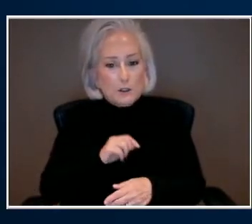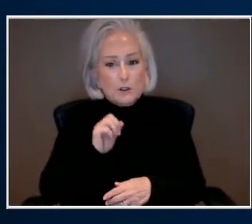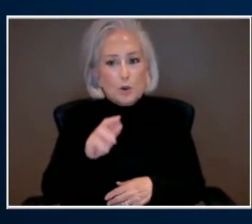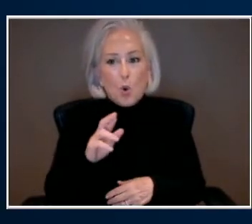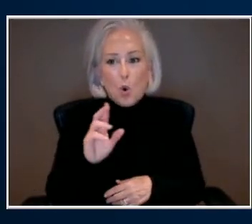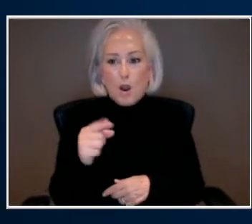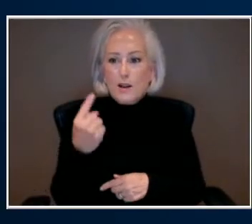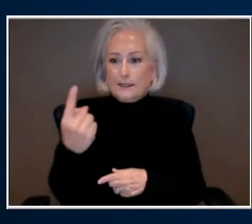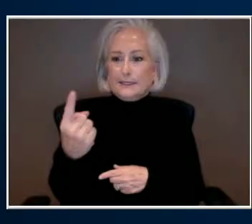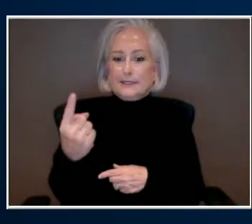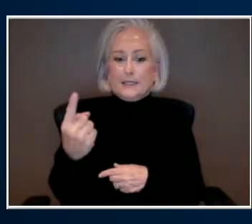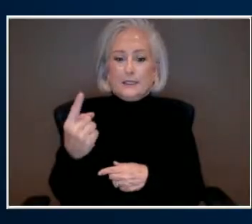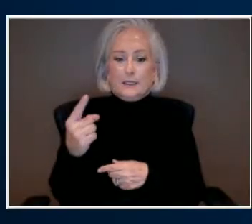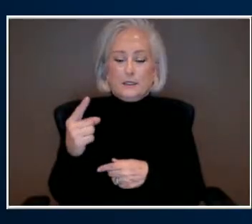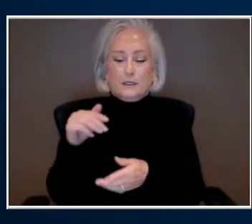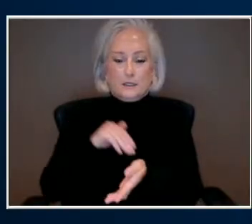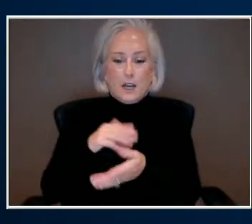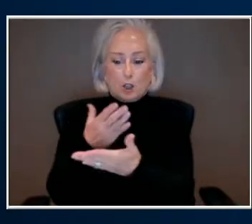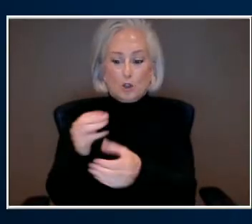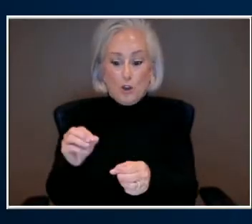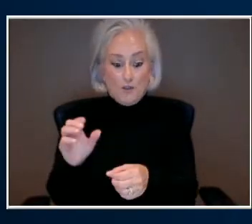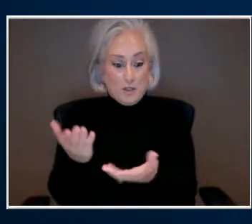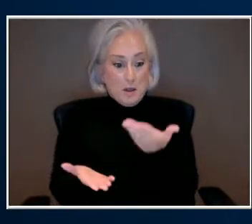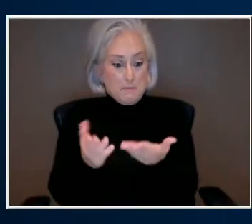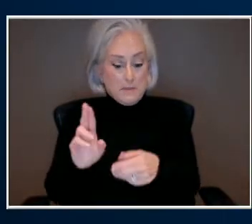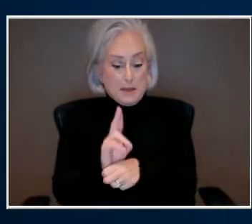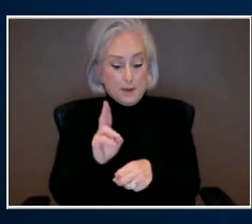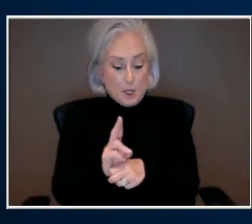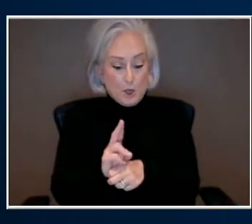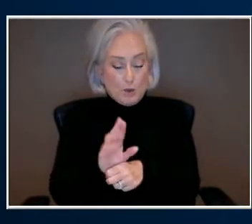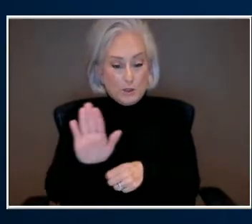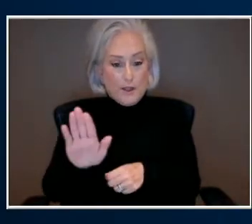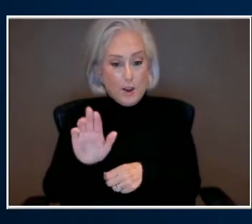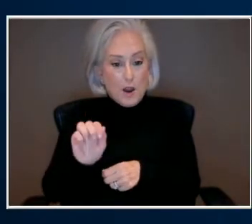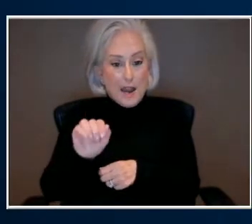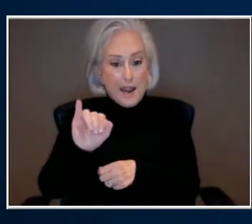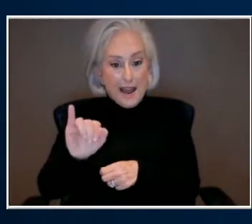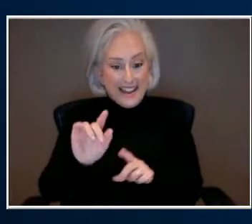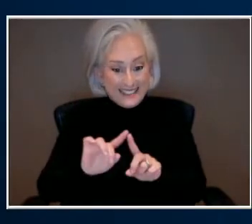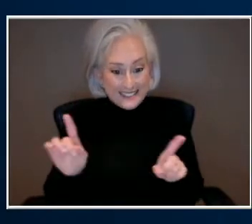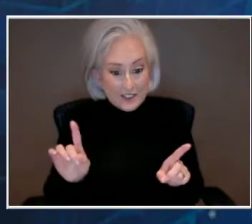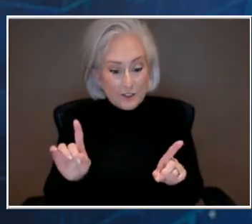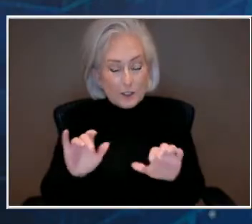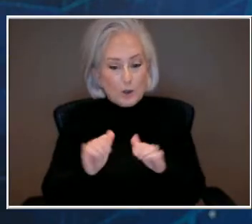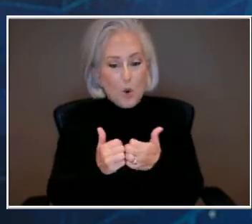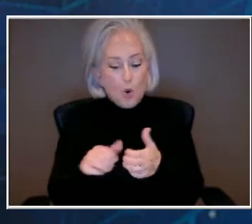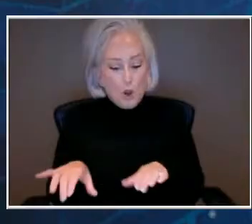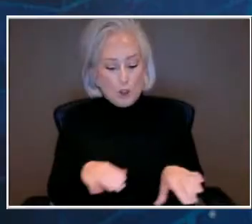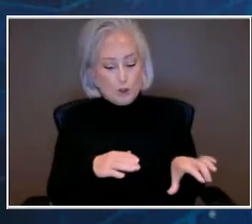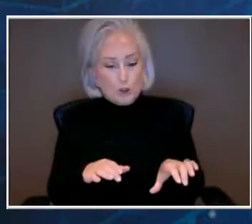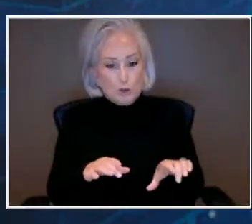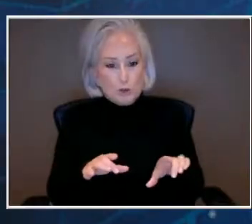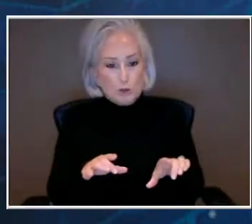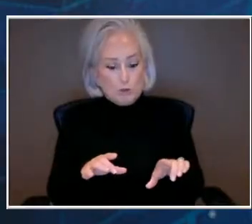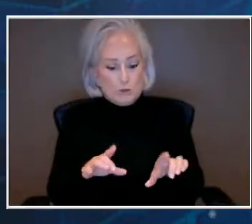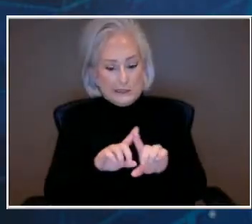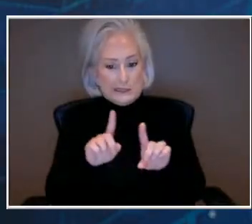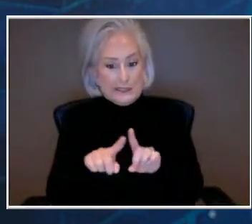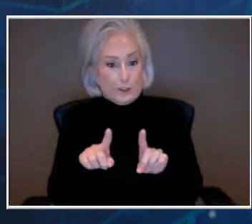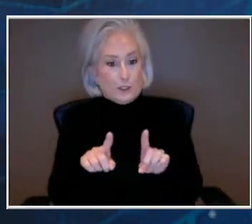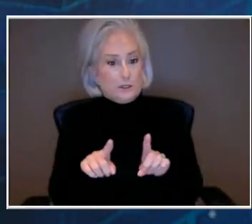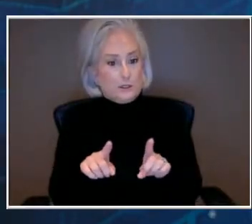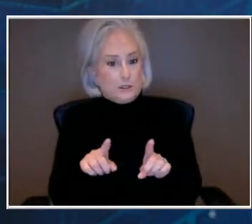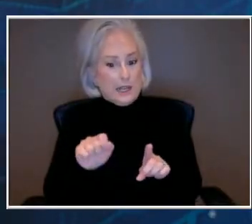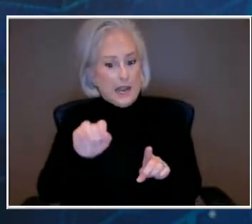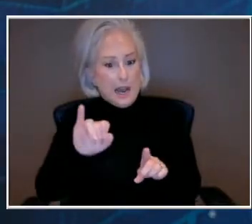AI tools very differently, and they might perform very differently in different practice settings. So we really have to make sure that they work in